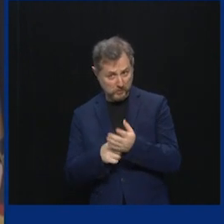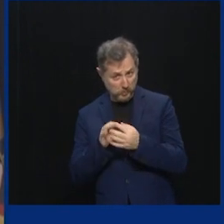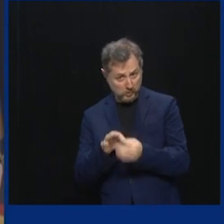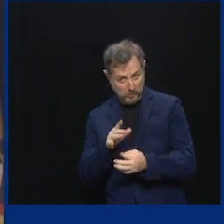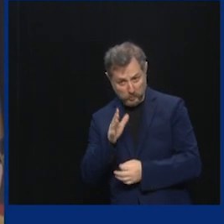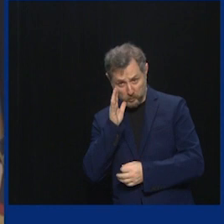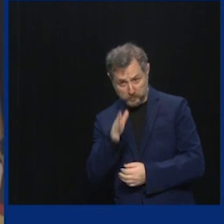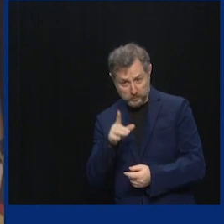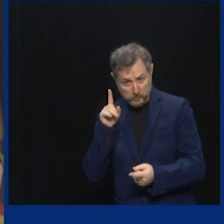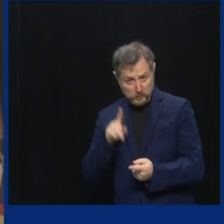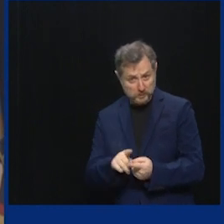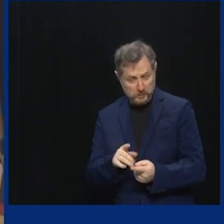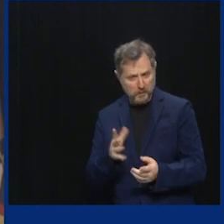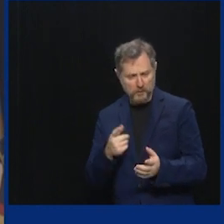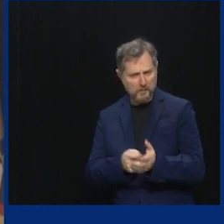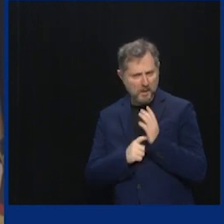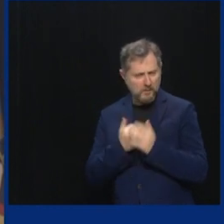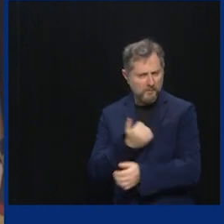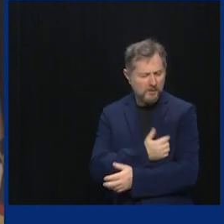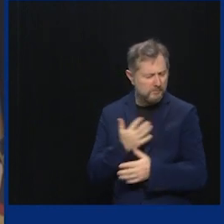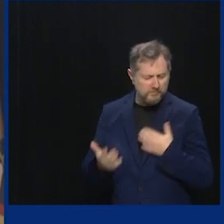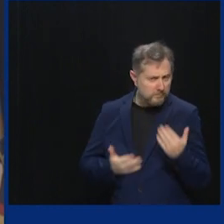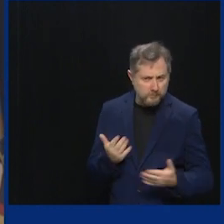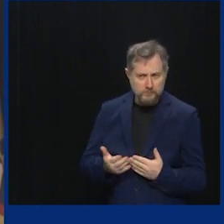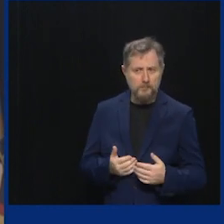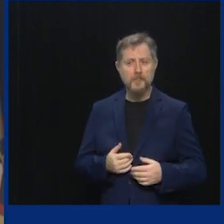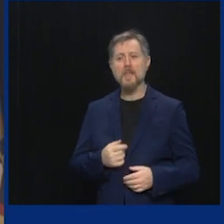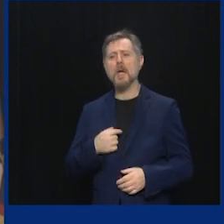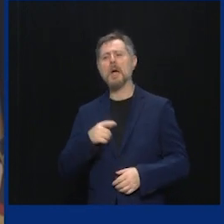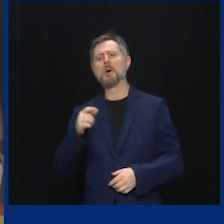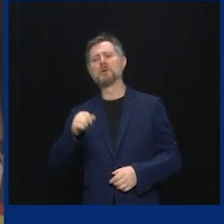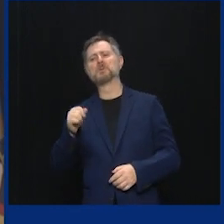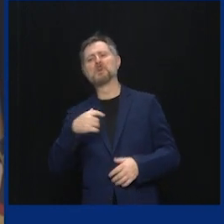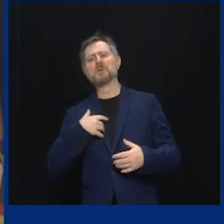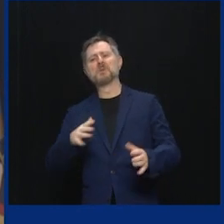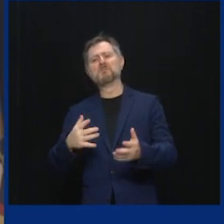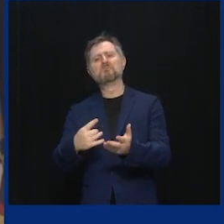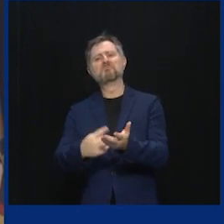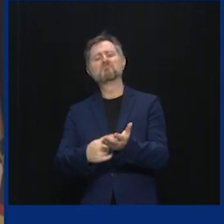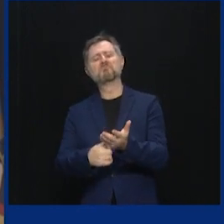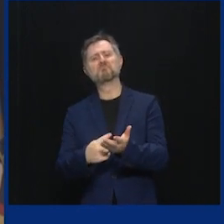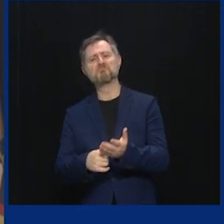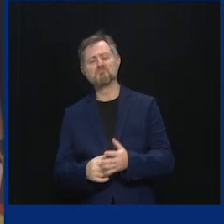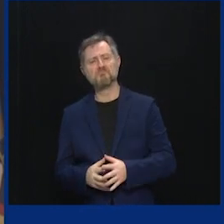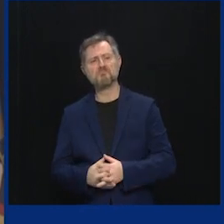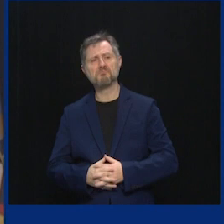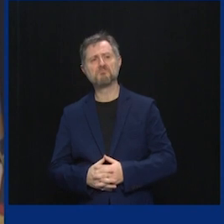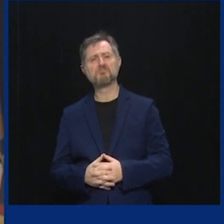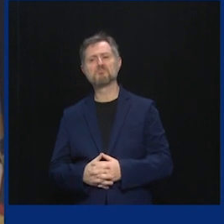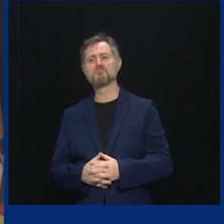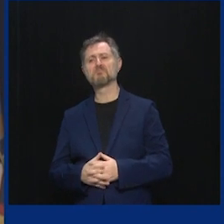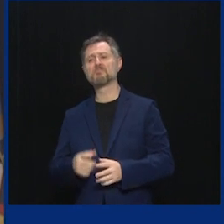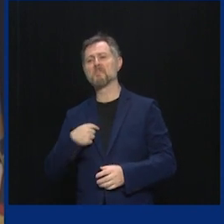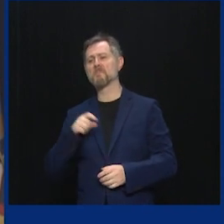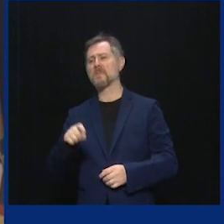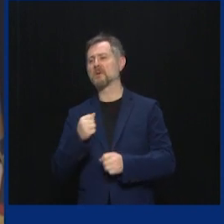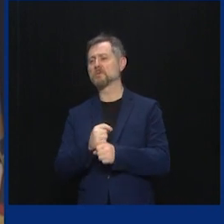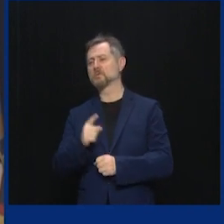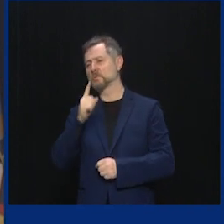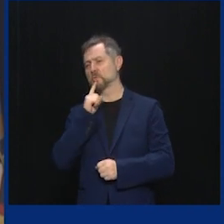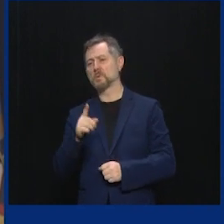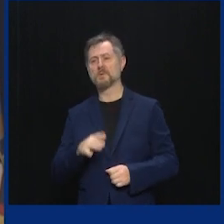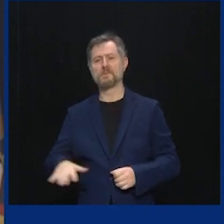require vaccines or anything like that? Well, we have had discussions, and we certainly were required to ensure that we comply with the